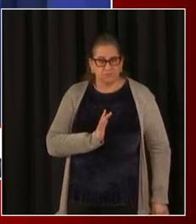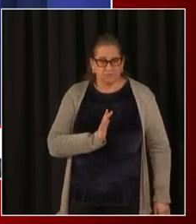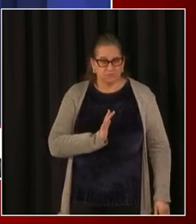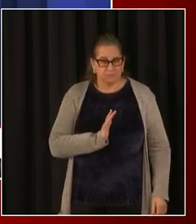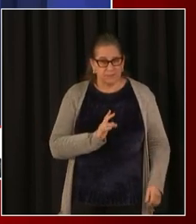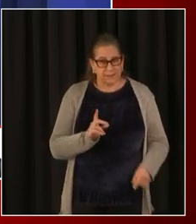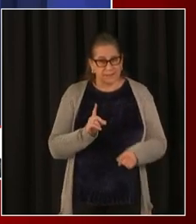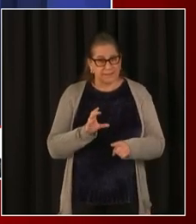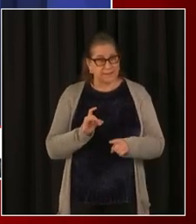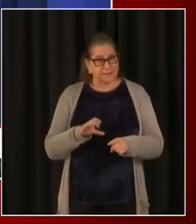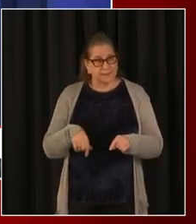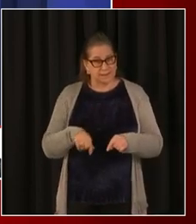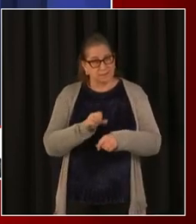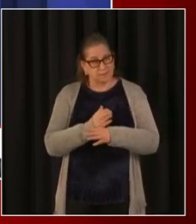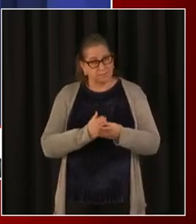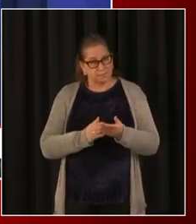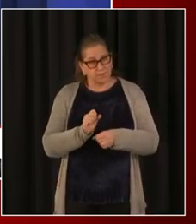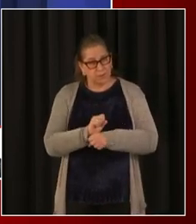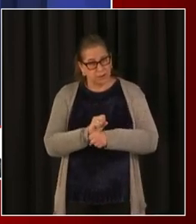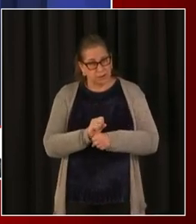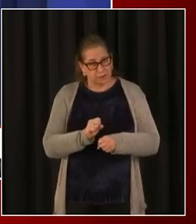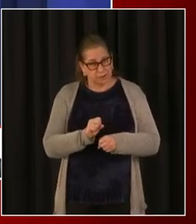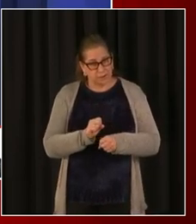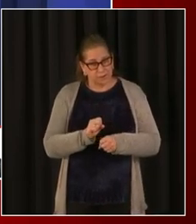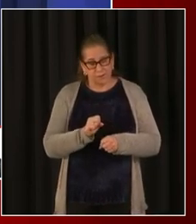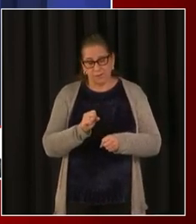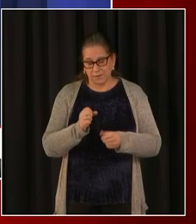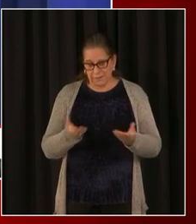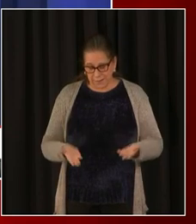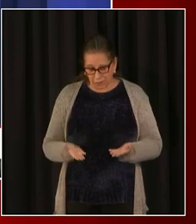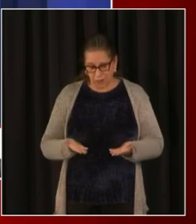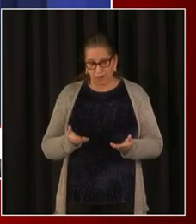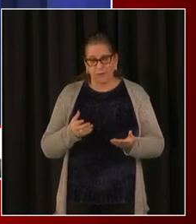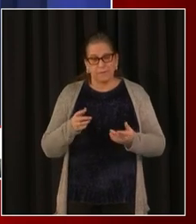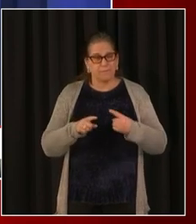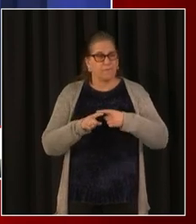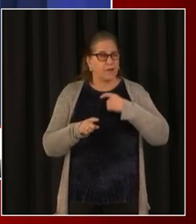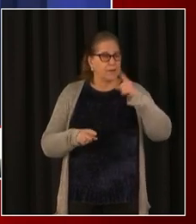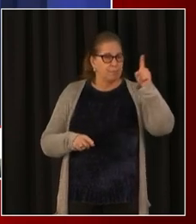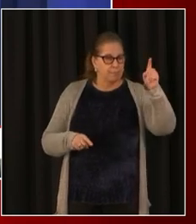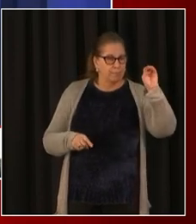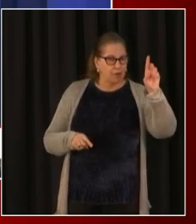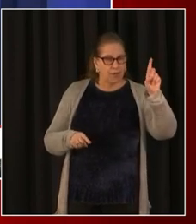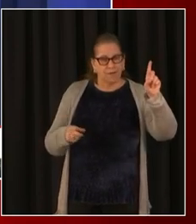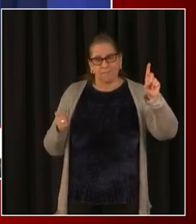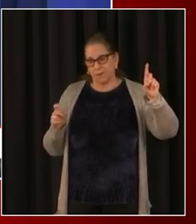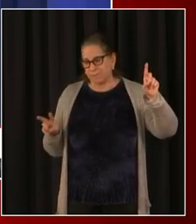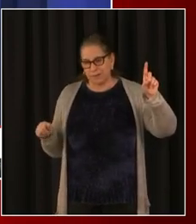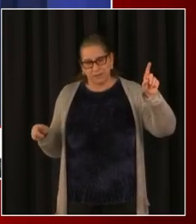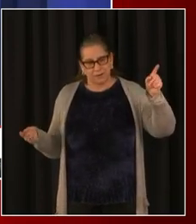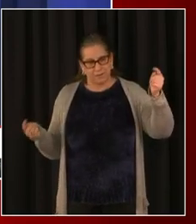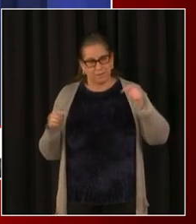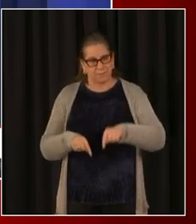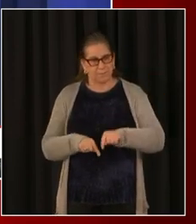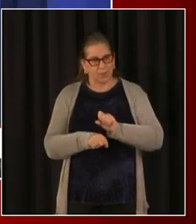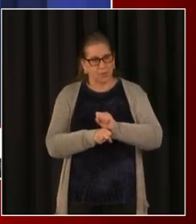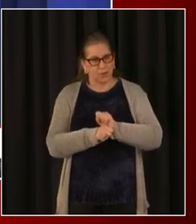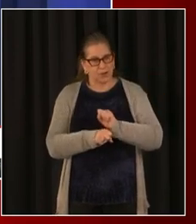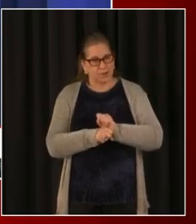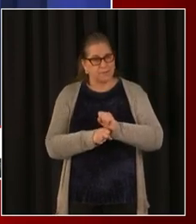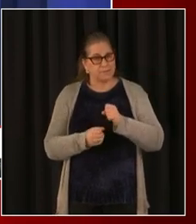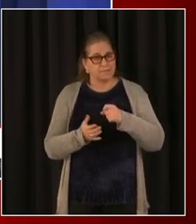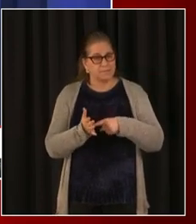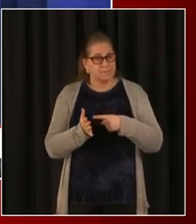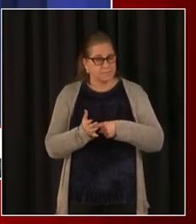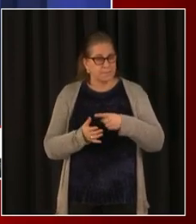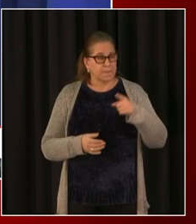got 85,000 doses of vaccine here, right? So that would be great if they were vaccinated in their home state as well,